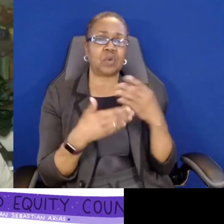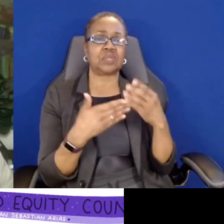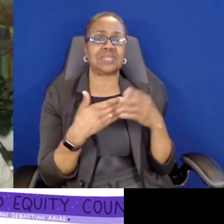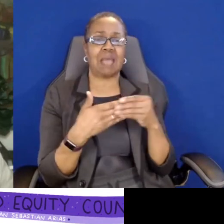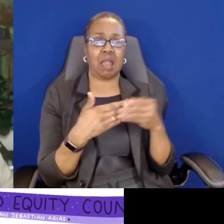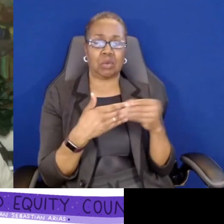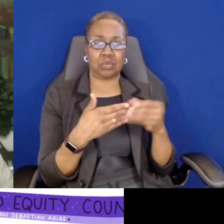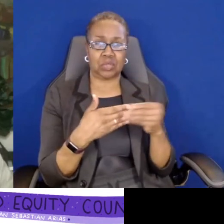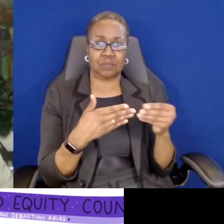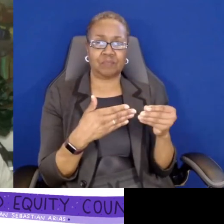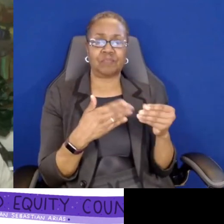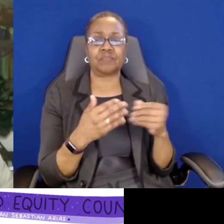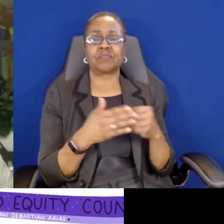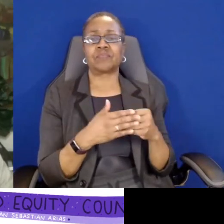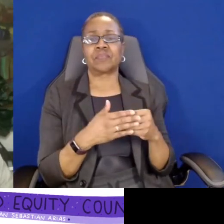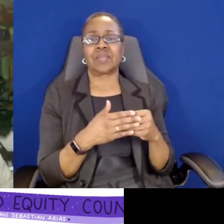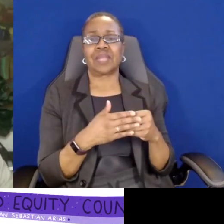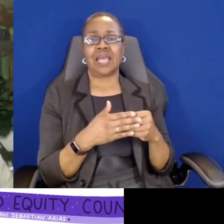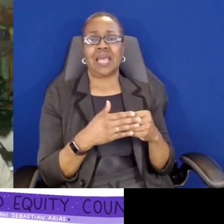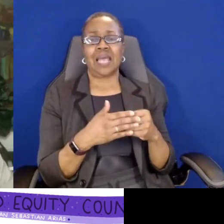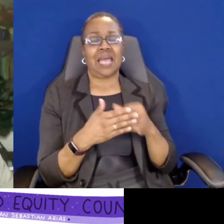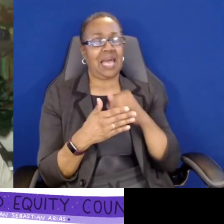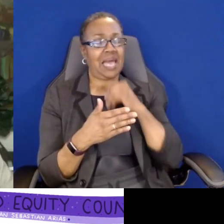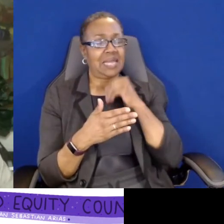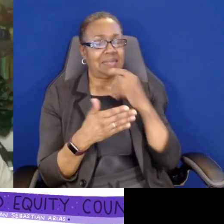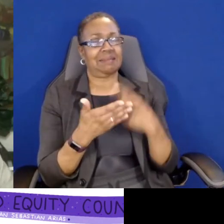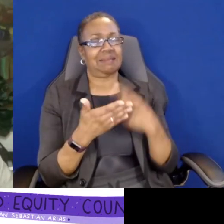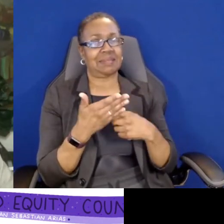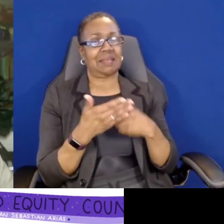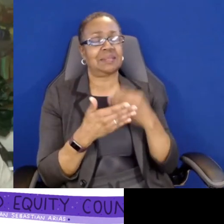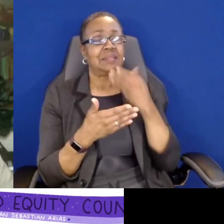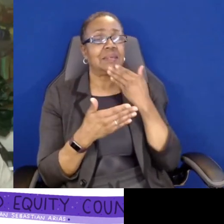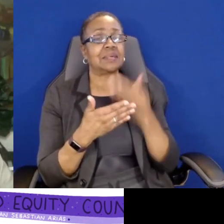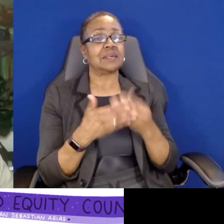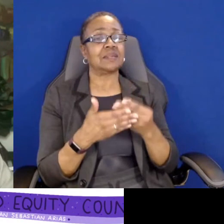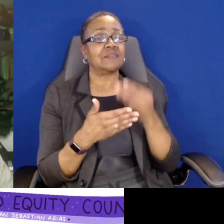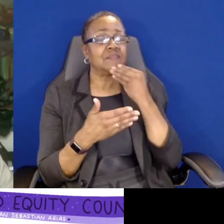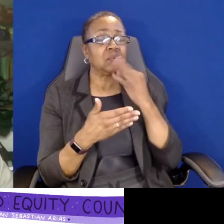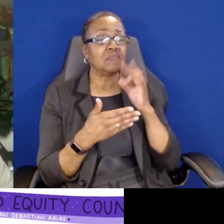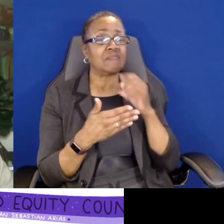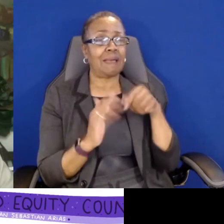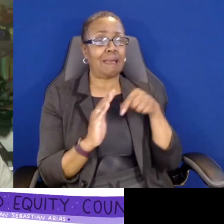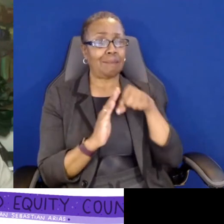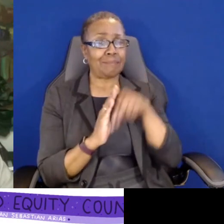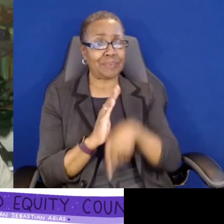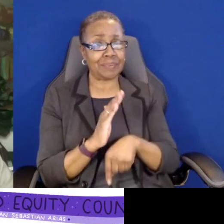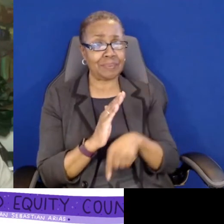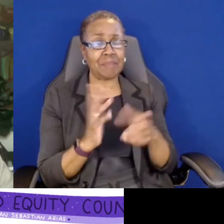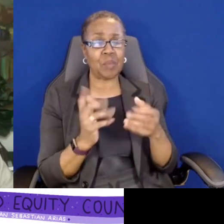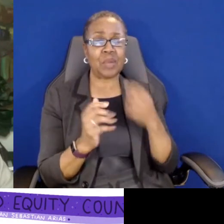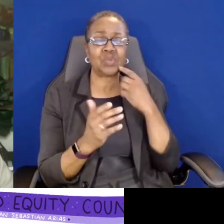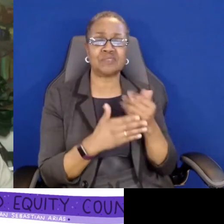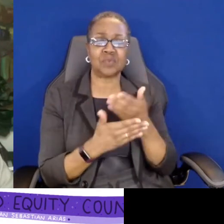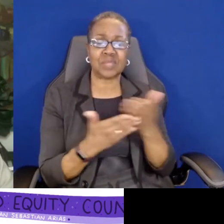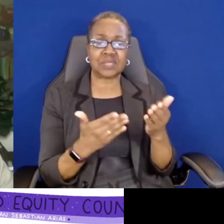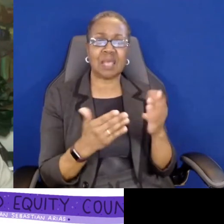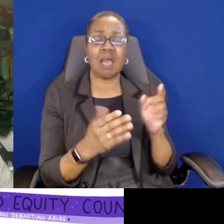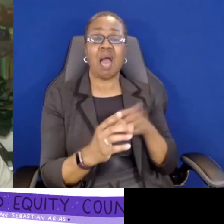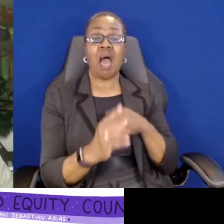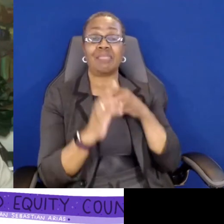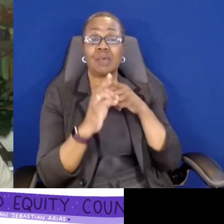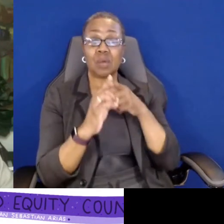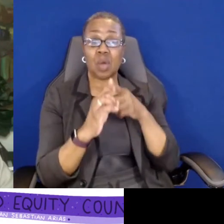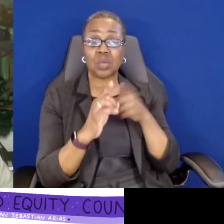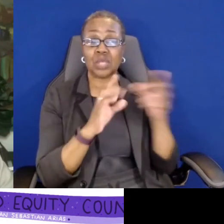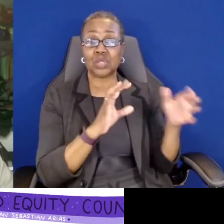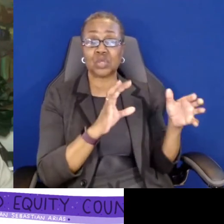kind of cover a lot of things about the Good Food Fund, but want to point out a few things. The ultimate goal is to connect other existing